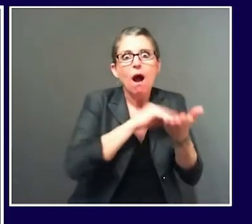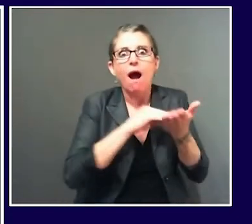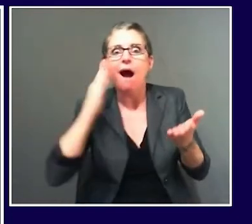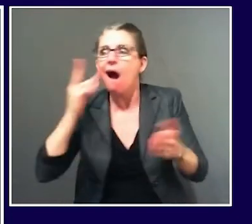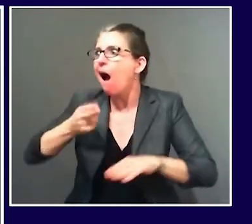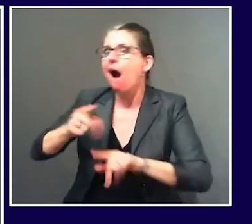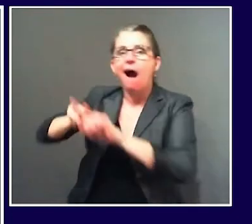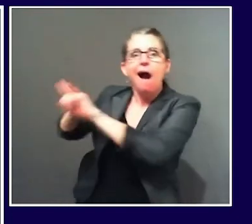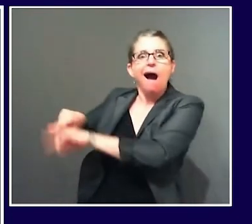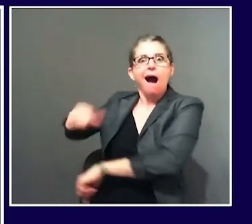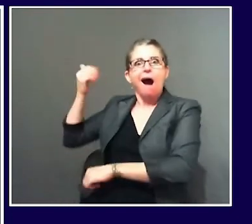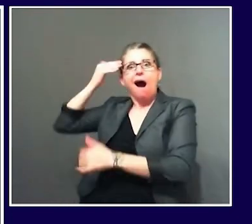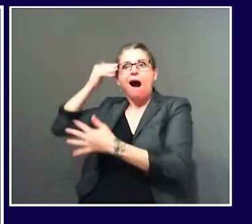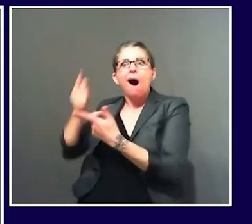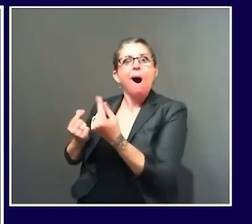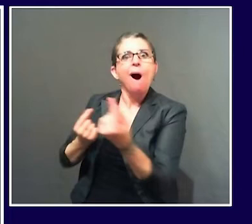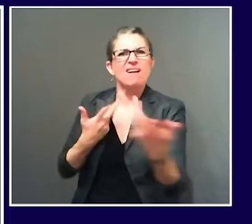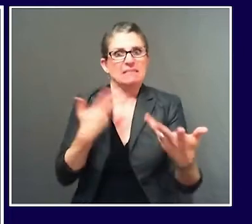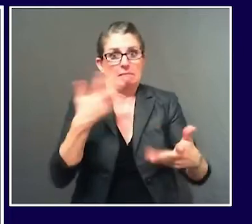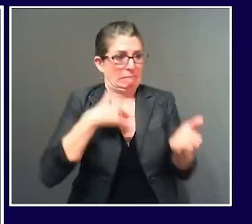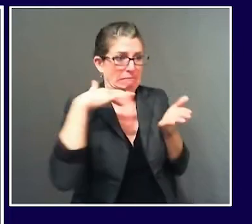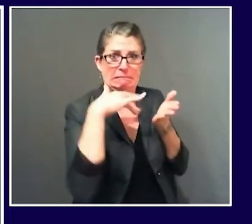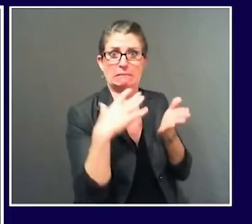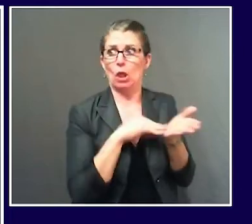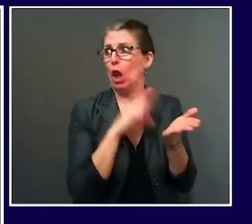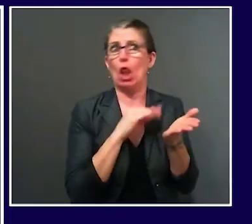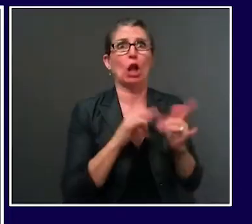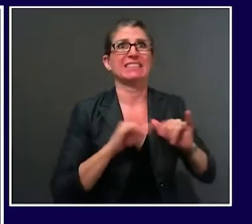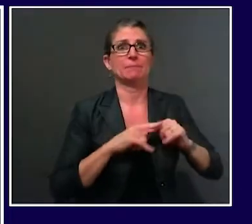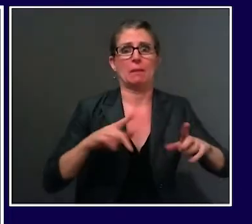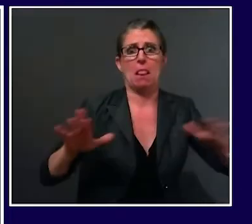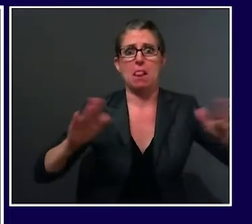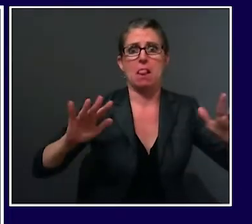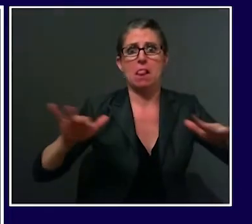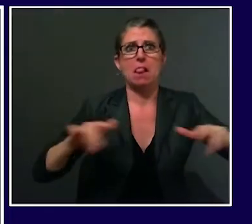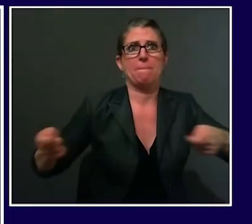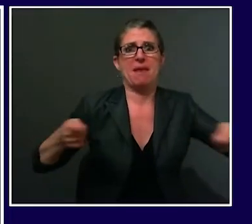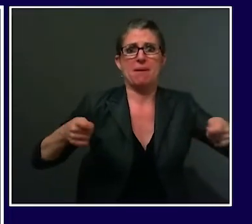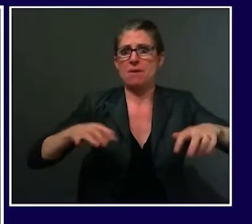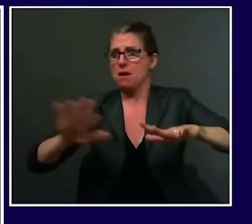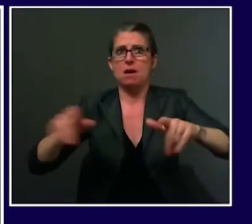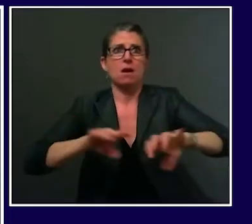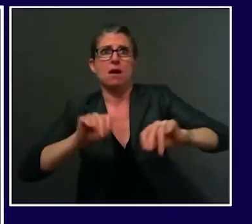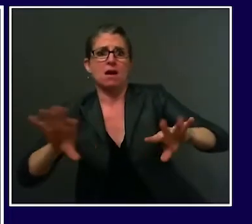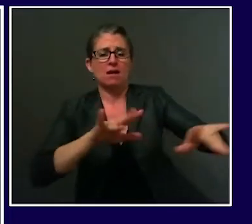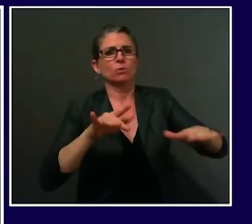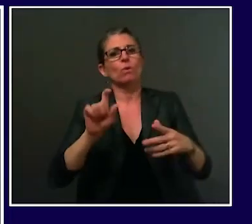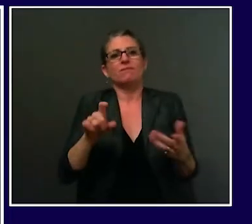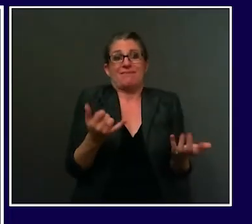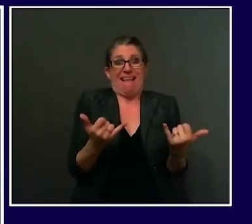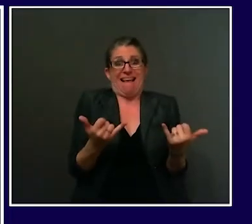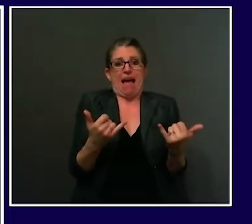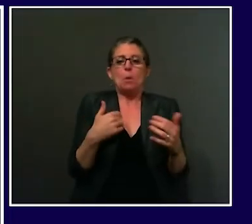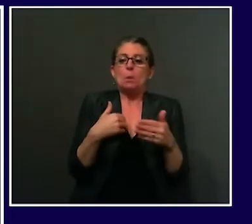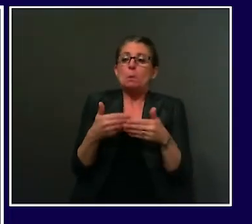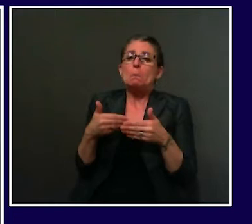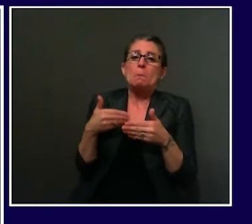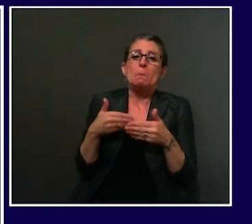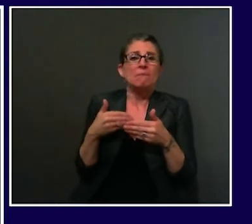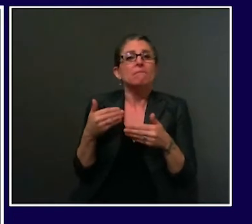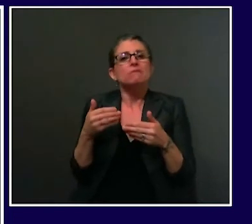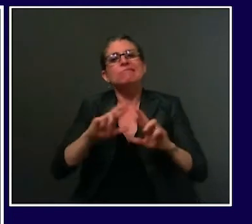as a series of communities to make sure that we take into account the fact and no longer take for granted the